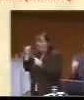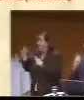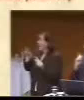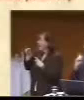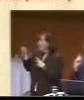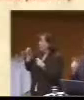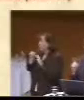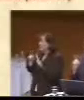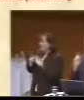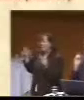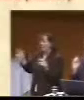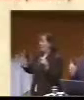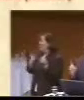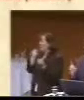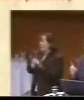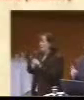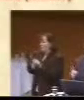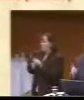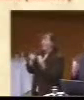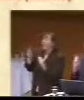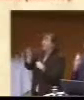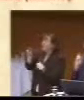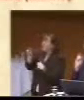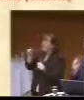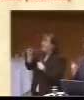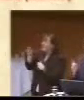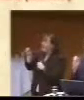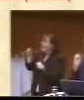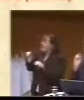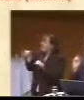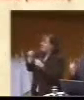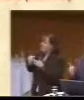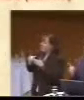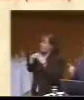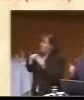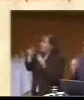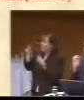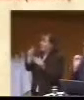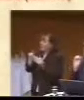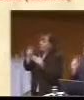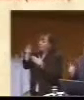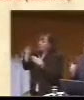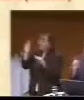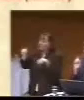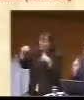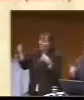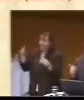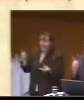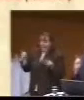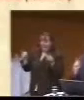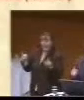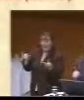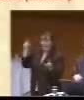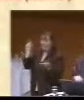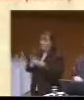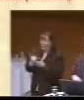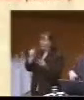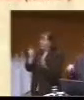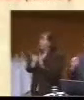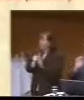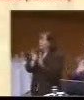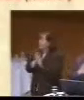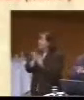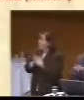board. NIMUS requires publishers to provide, at the same time they publish a print